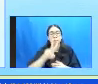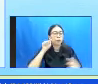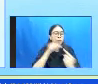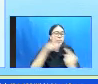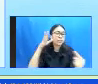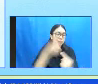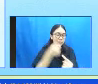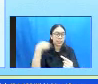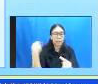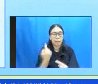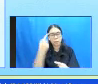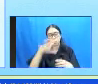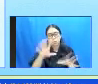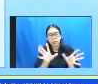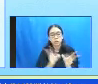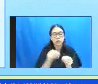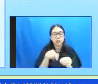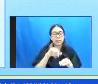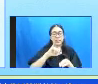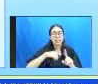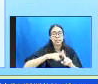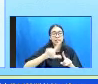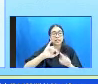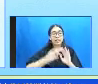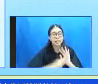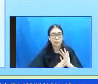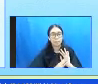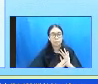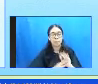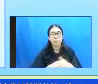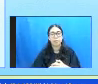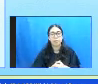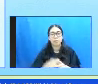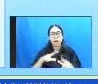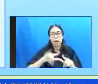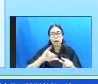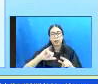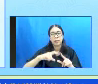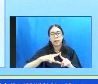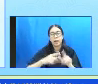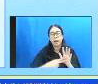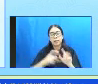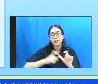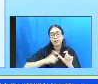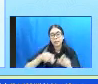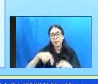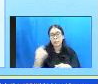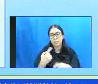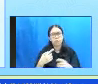the GLA or the Green Livelihood Alliance mission regarding to climate inclusion is to